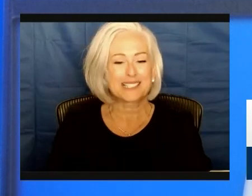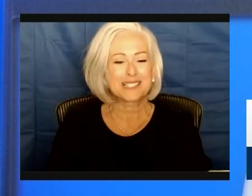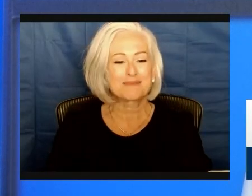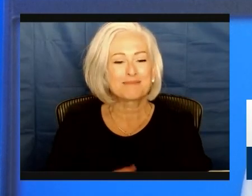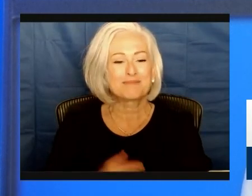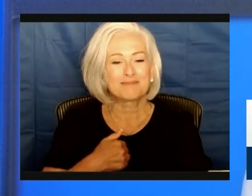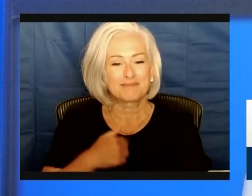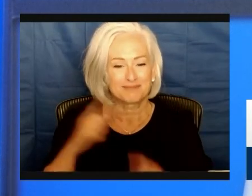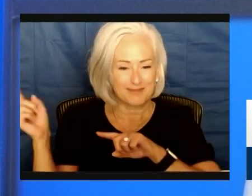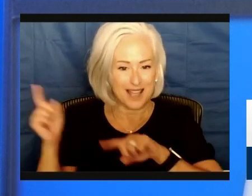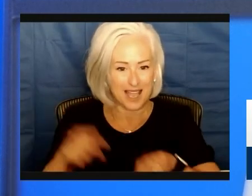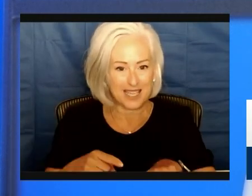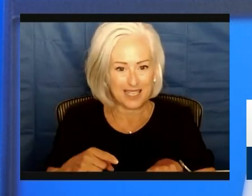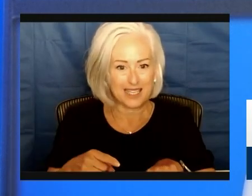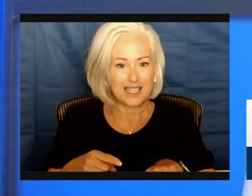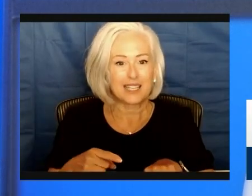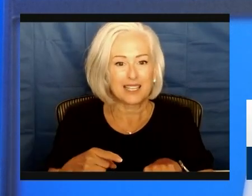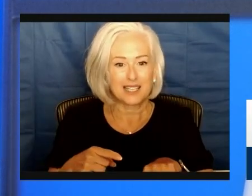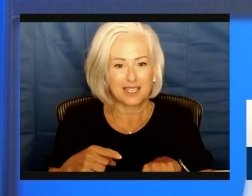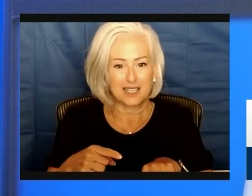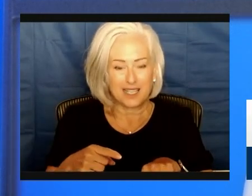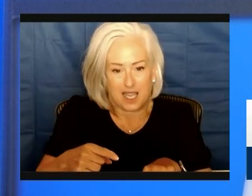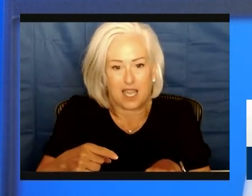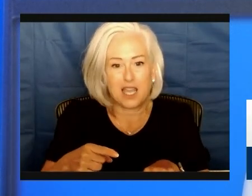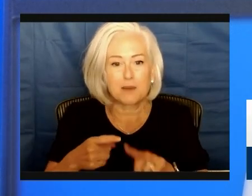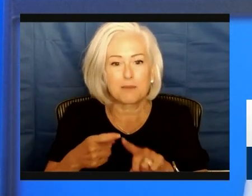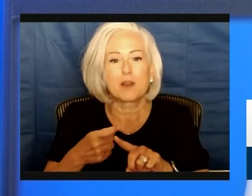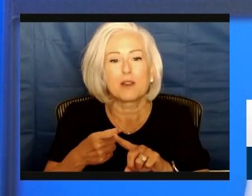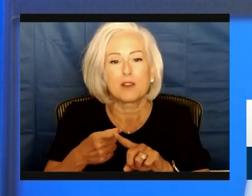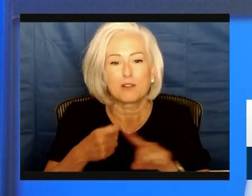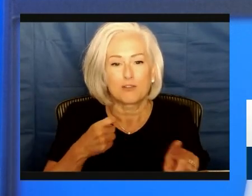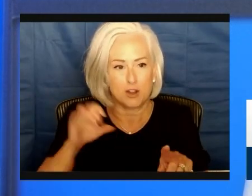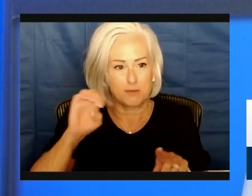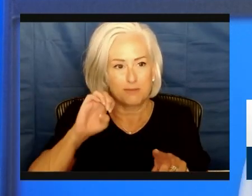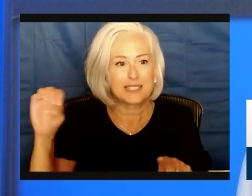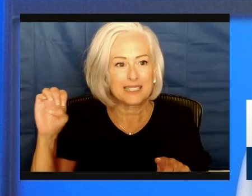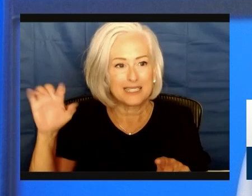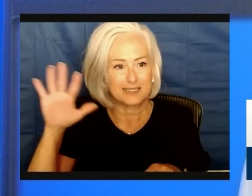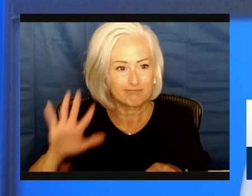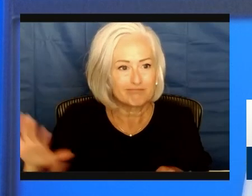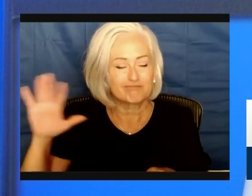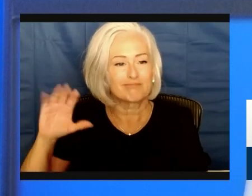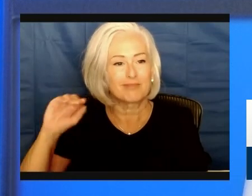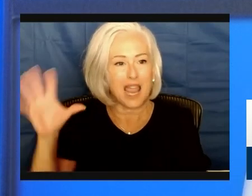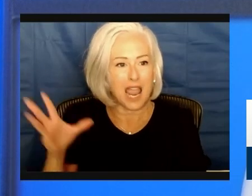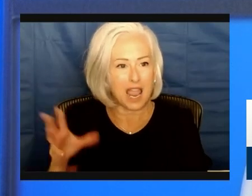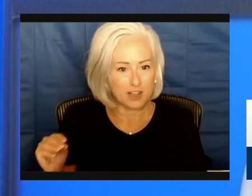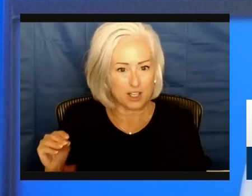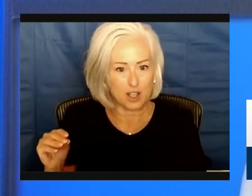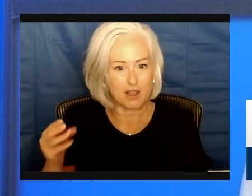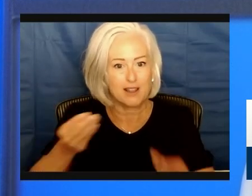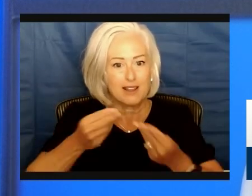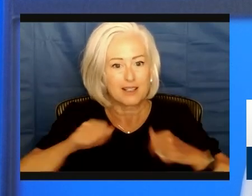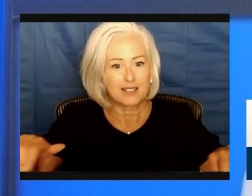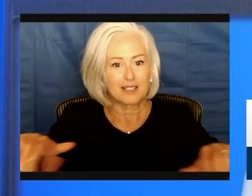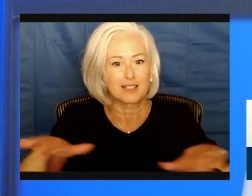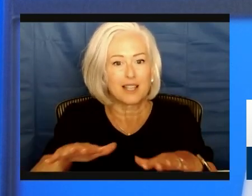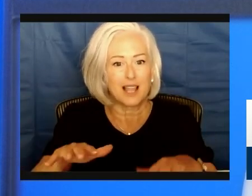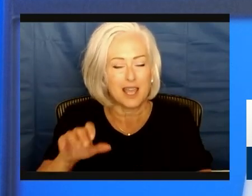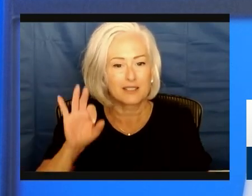from Ethiopia. Ethiopia is found in eastern part of Africa. It's it's called the land of origin